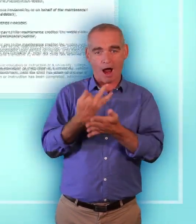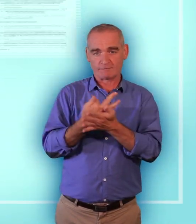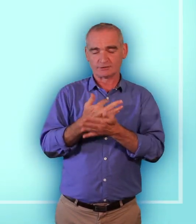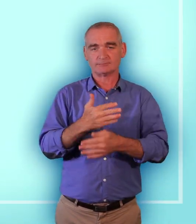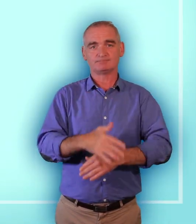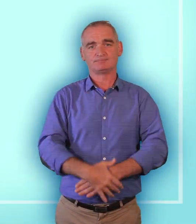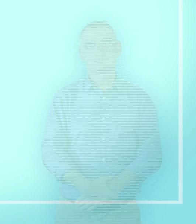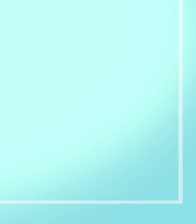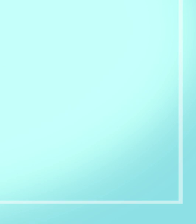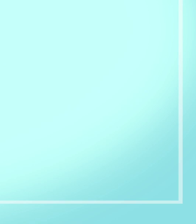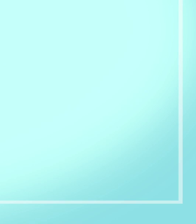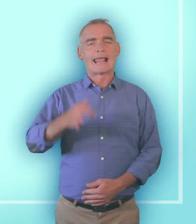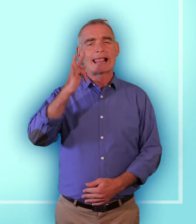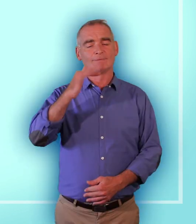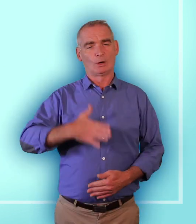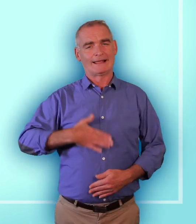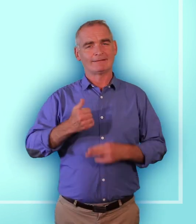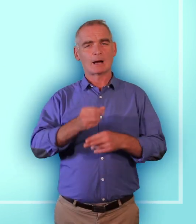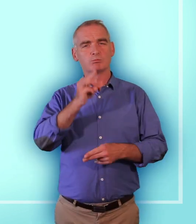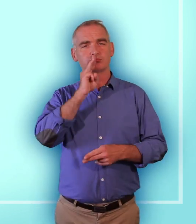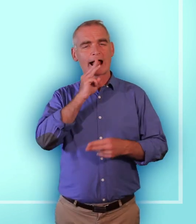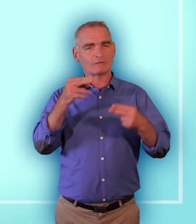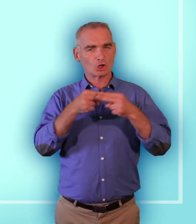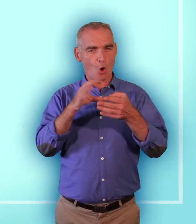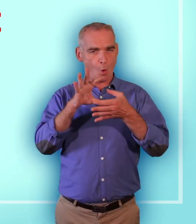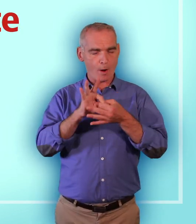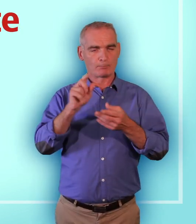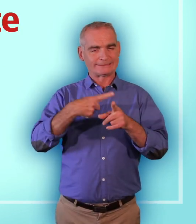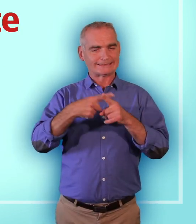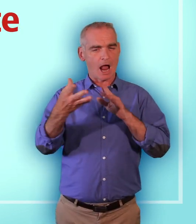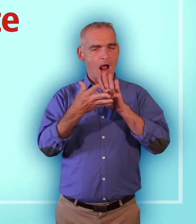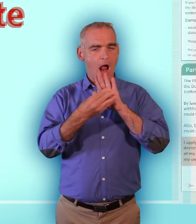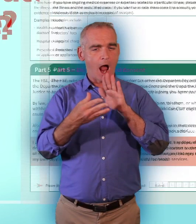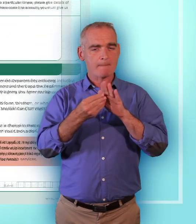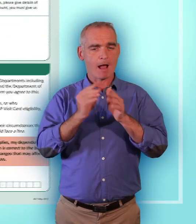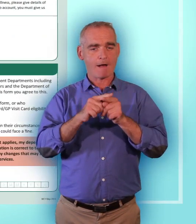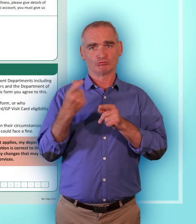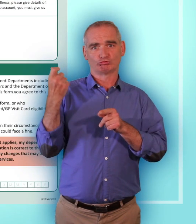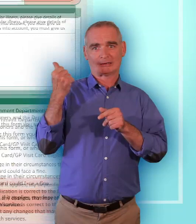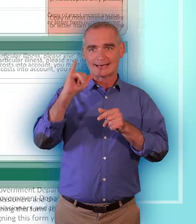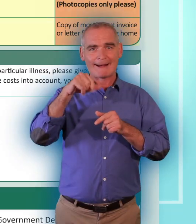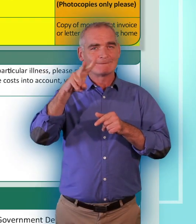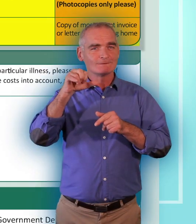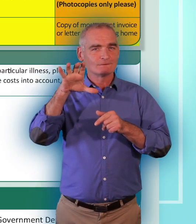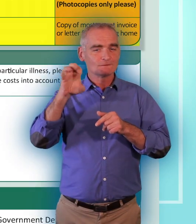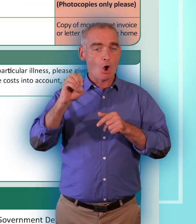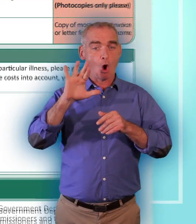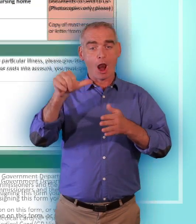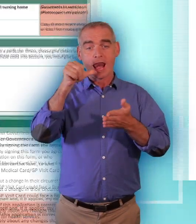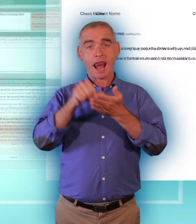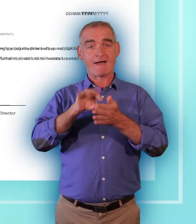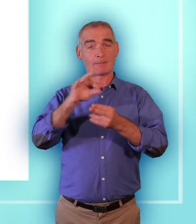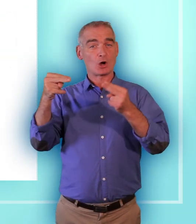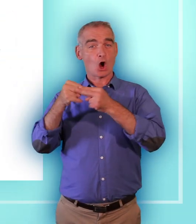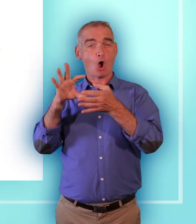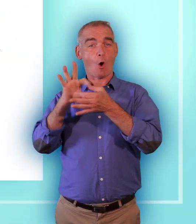amount and the frequency of payment. If you live in a private nursing home, send us a copy of a recent invoice or a